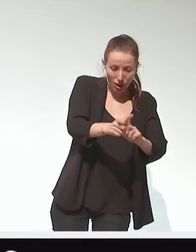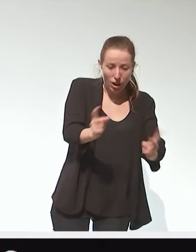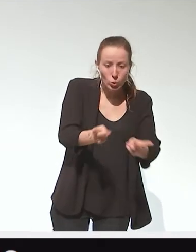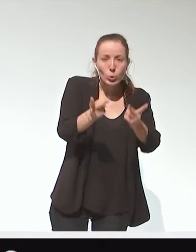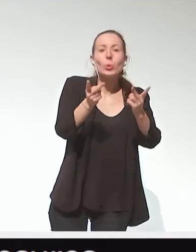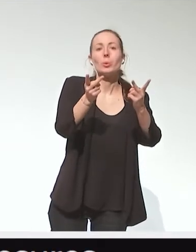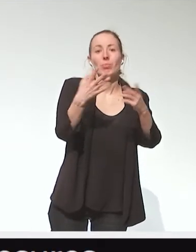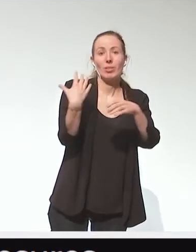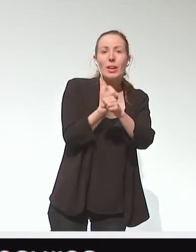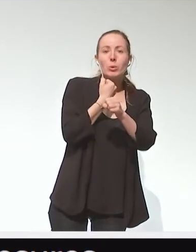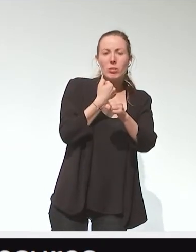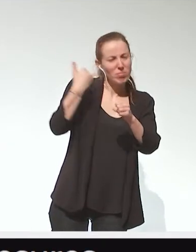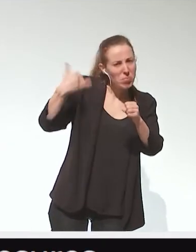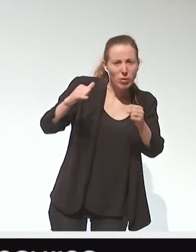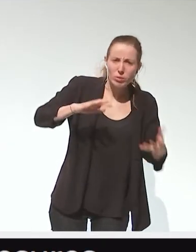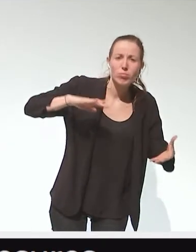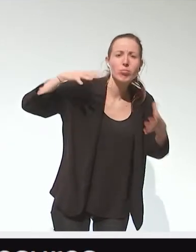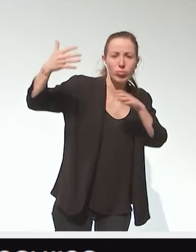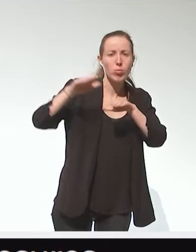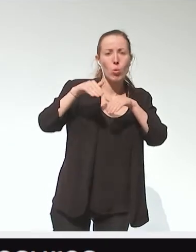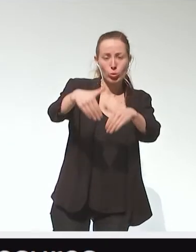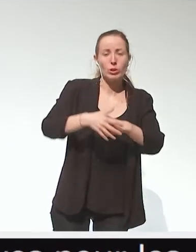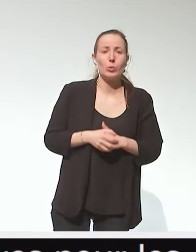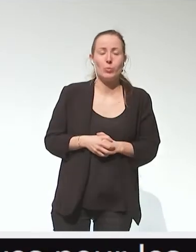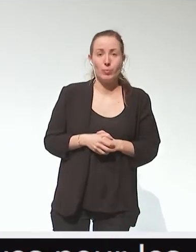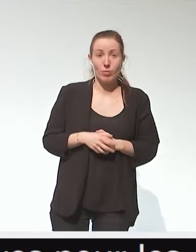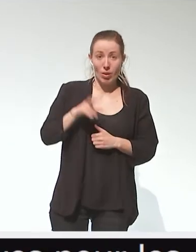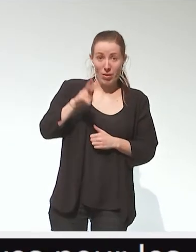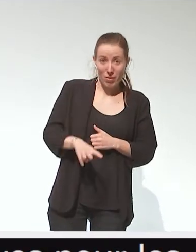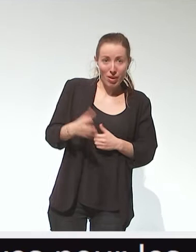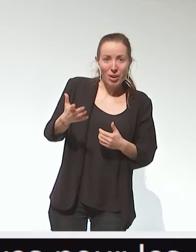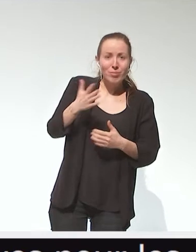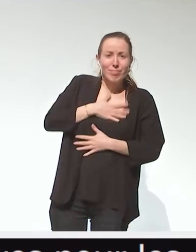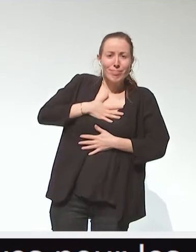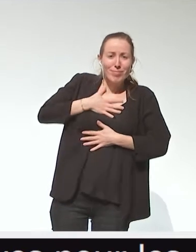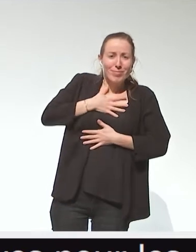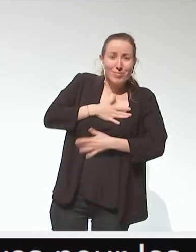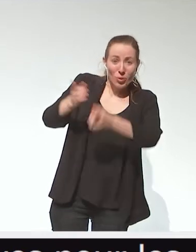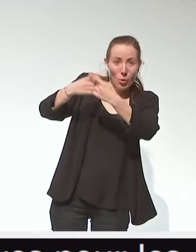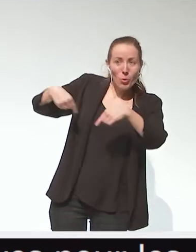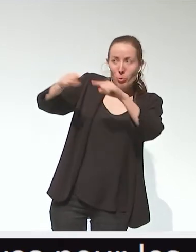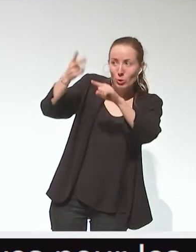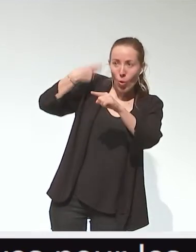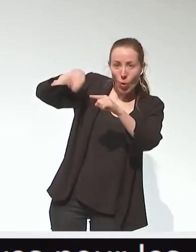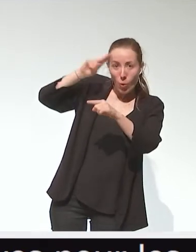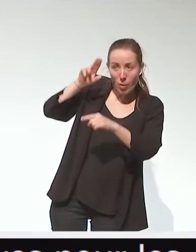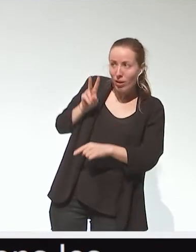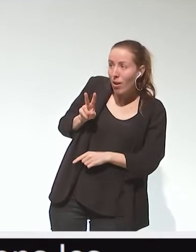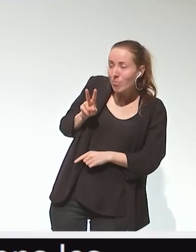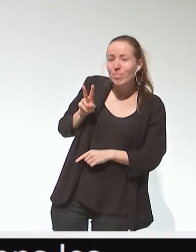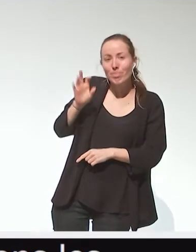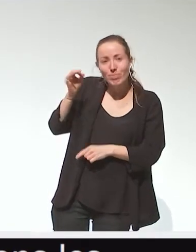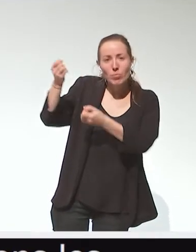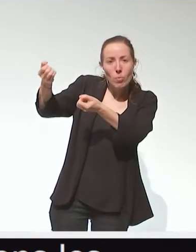negative impacts of the crisis on persons with disabilities, and we will continue those measures. And I'm very happy that